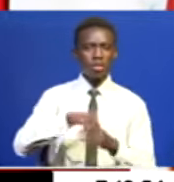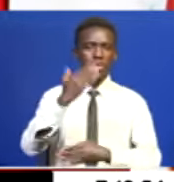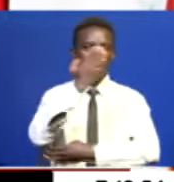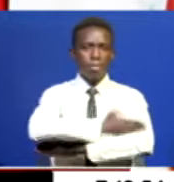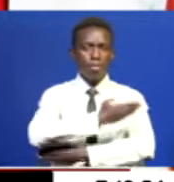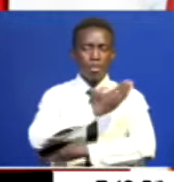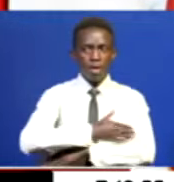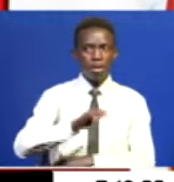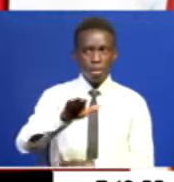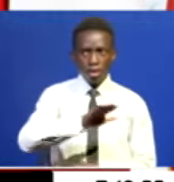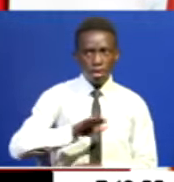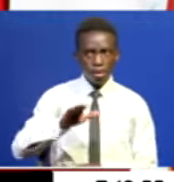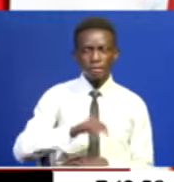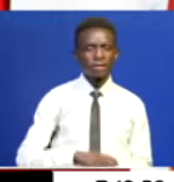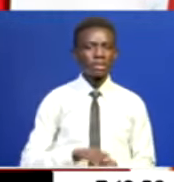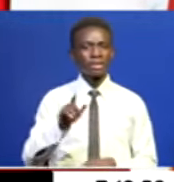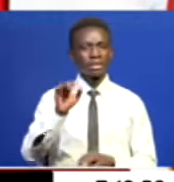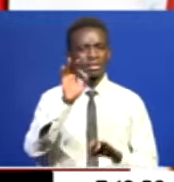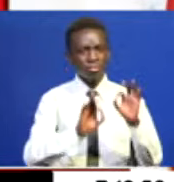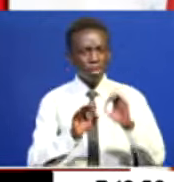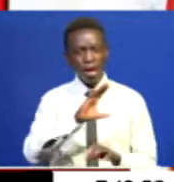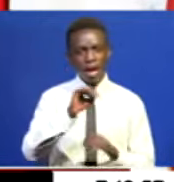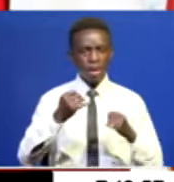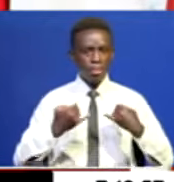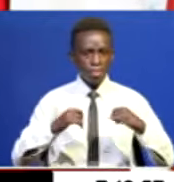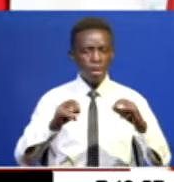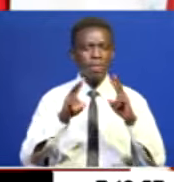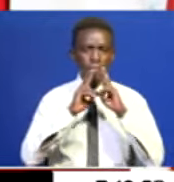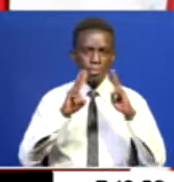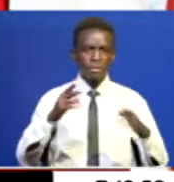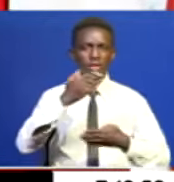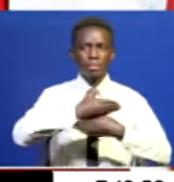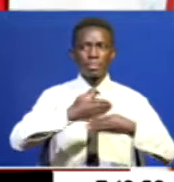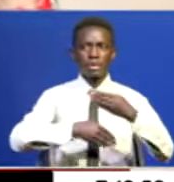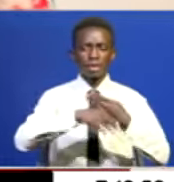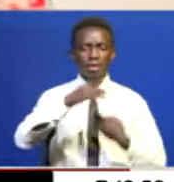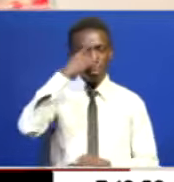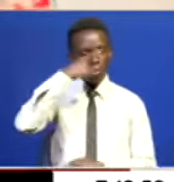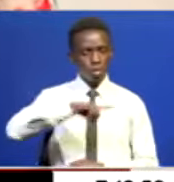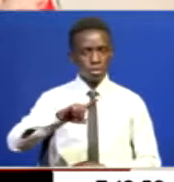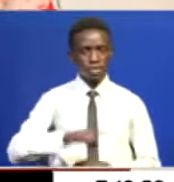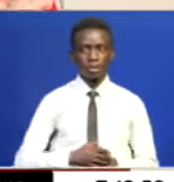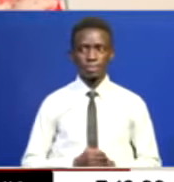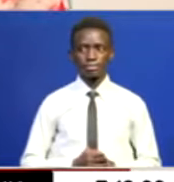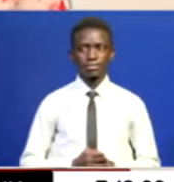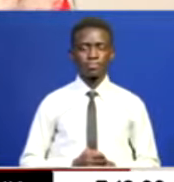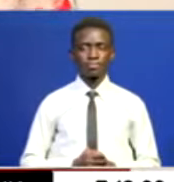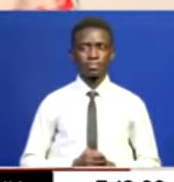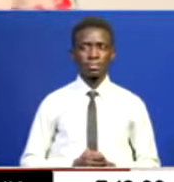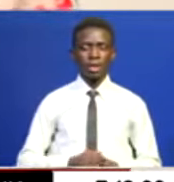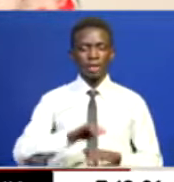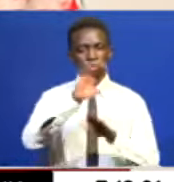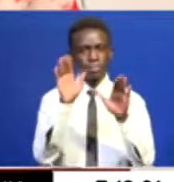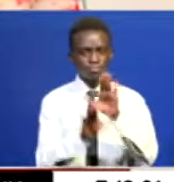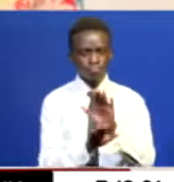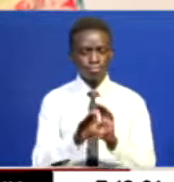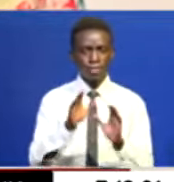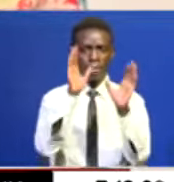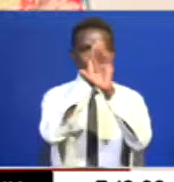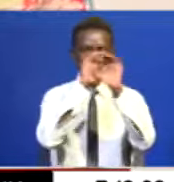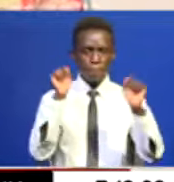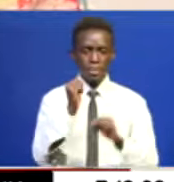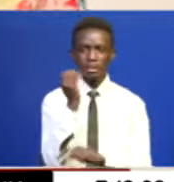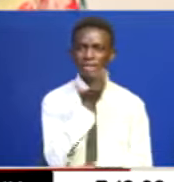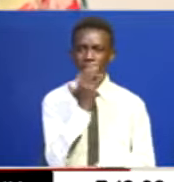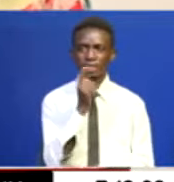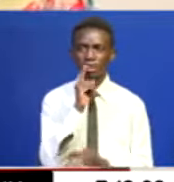areas, design and implement peace-building policies. Naibu Rais alikiri kuwa eneo hilo